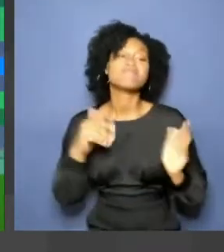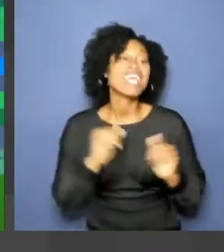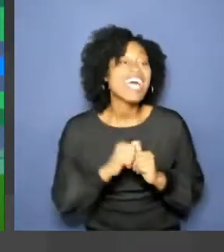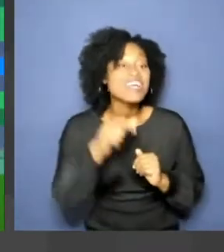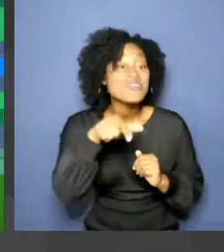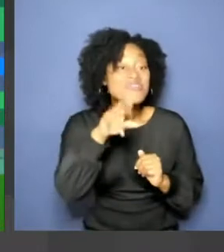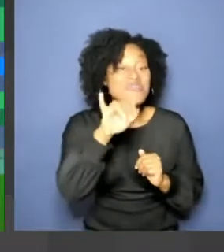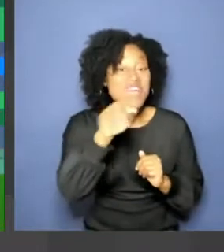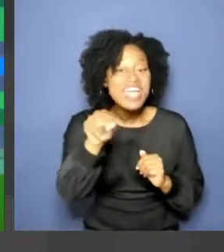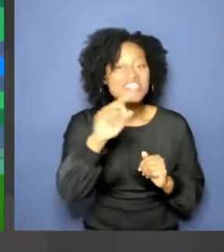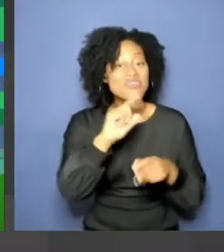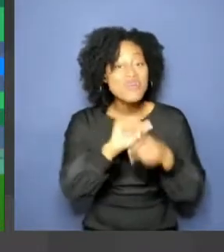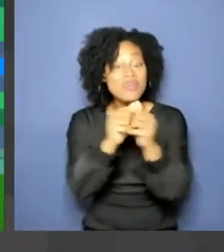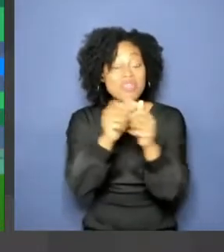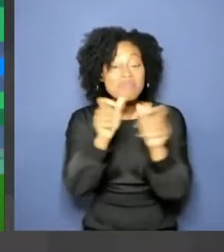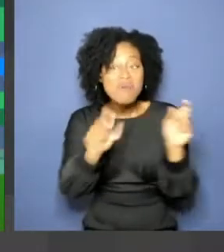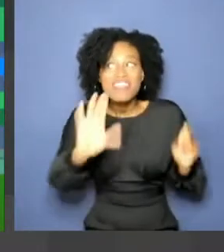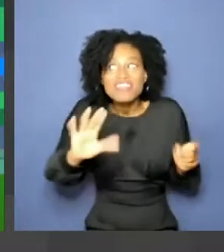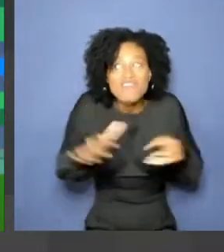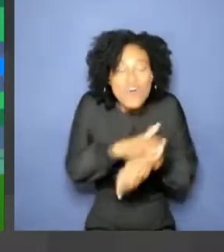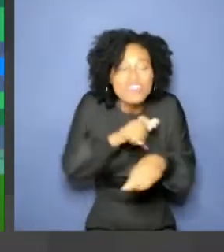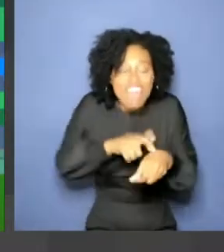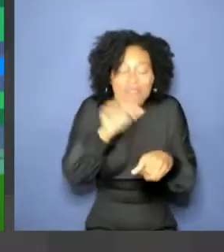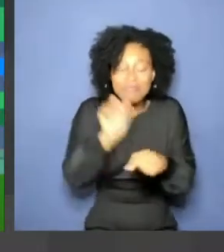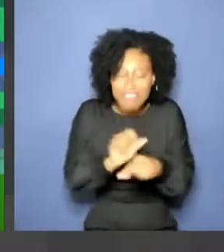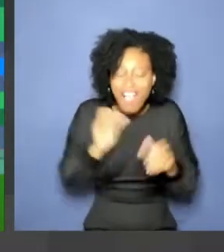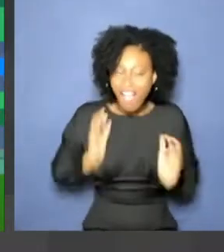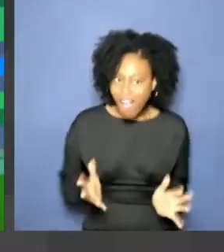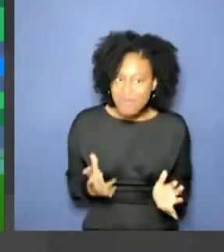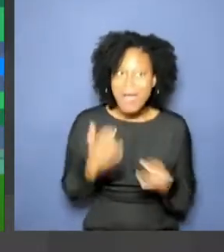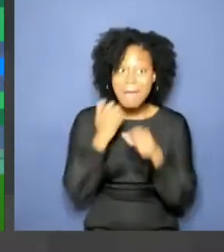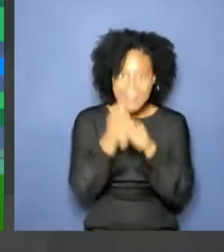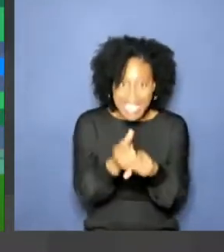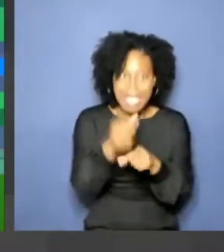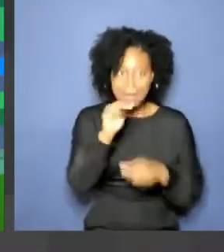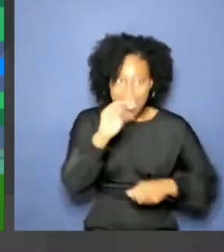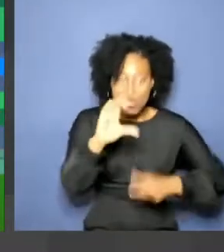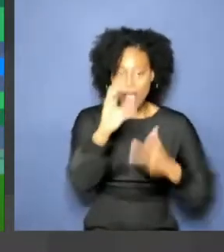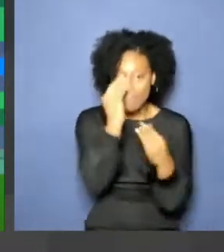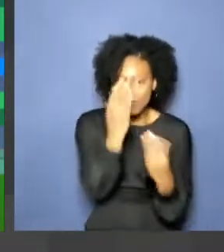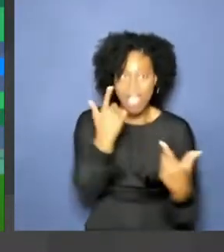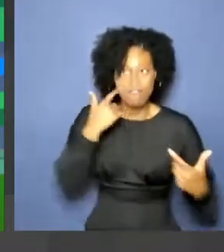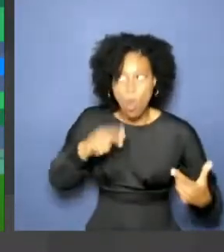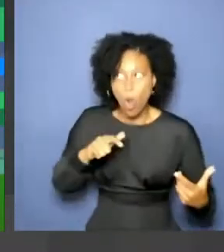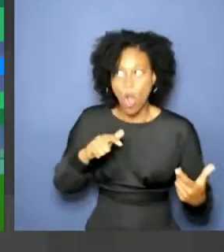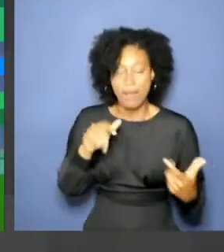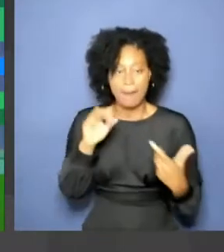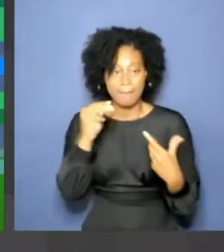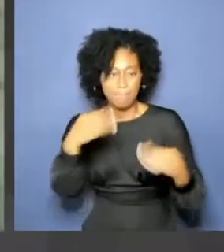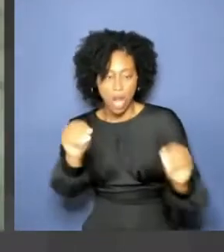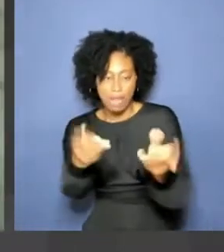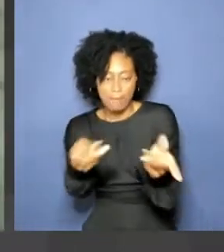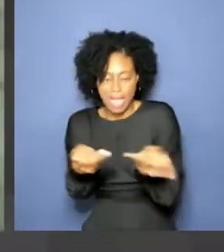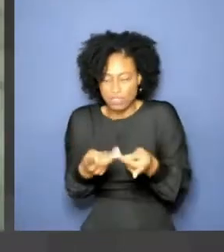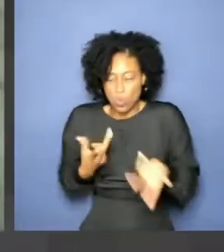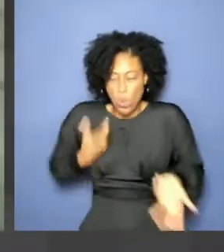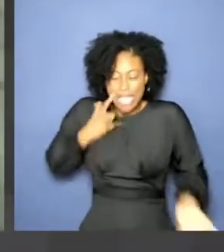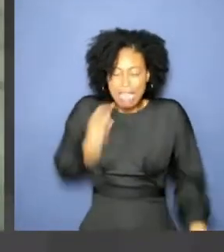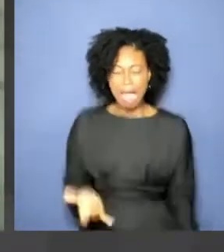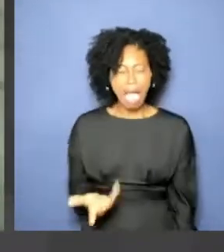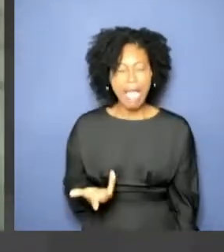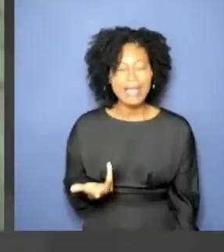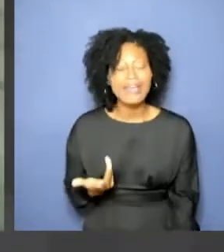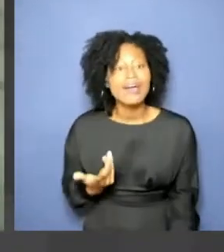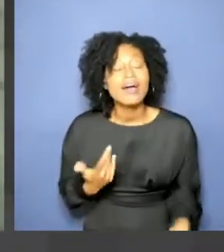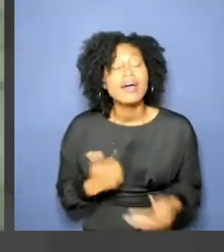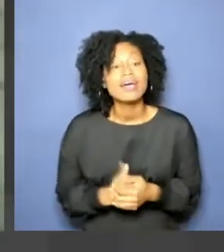is their full-time job, making Minecraft content for Marketplace. What is that like? It's something